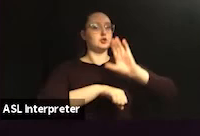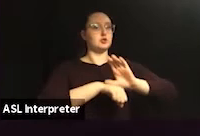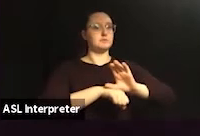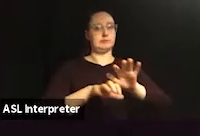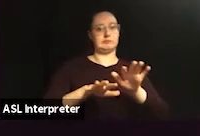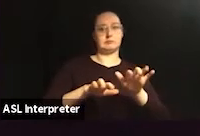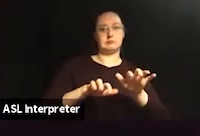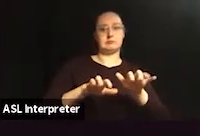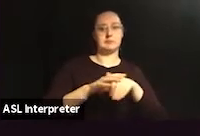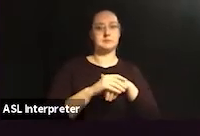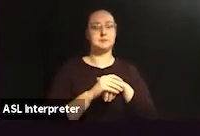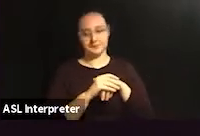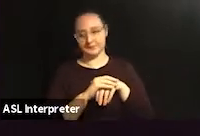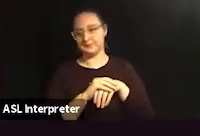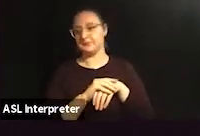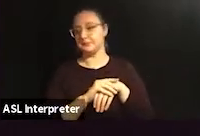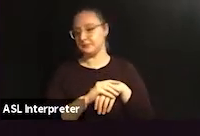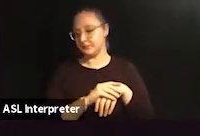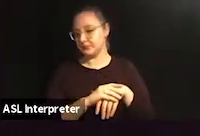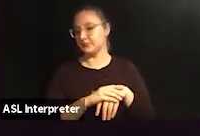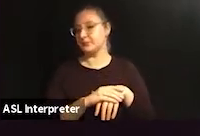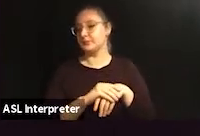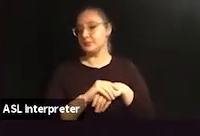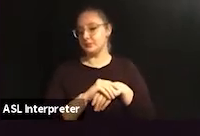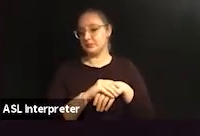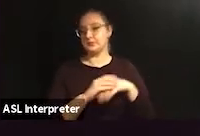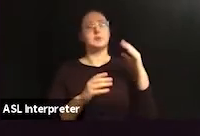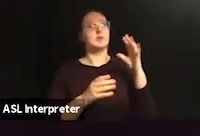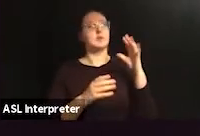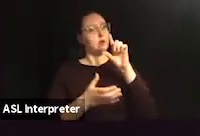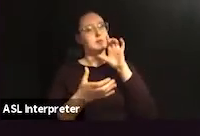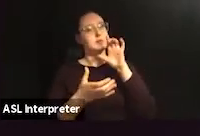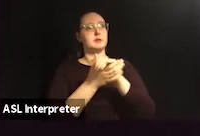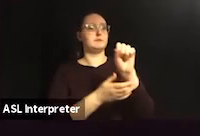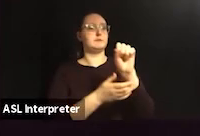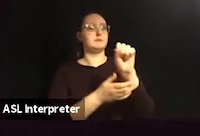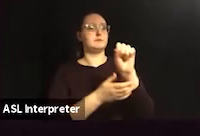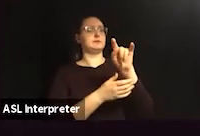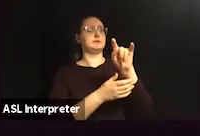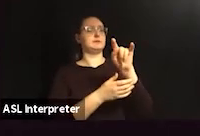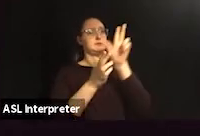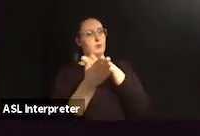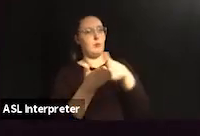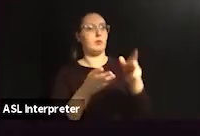sins, the resurrection of the body, and life everlasting.